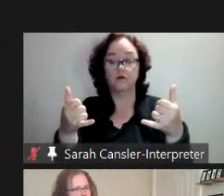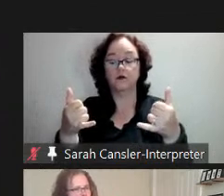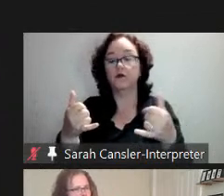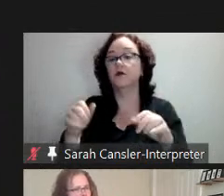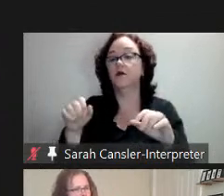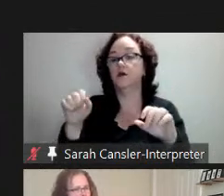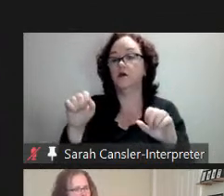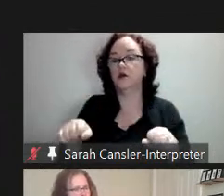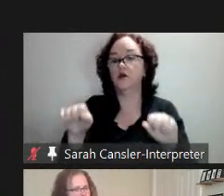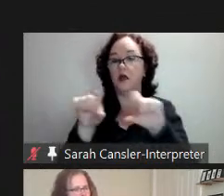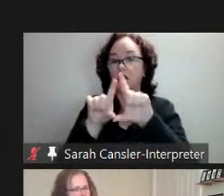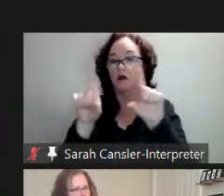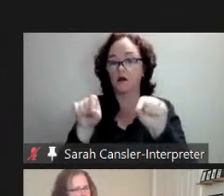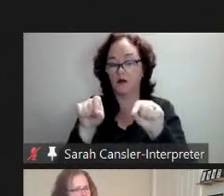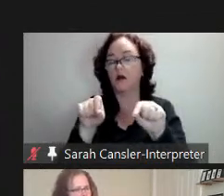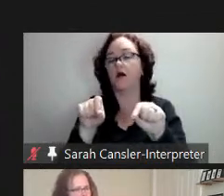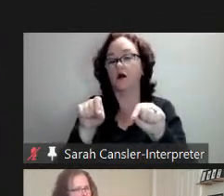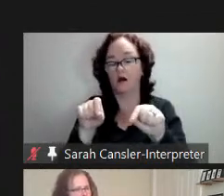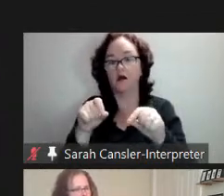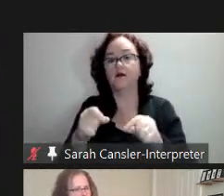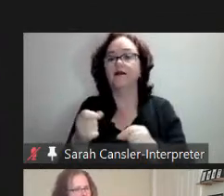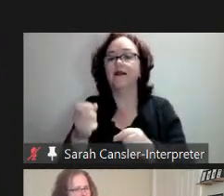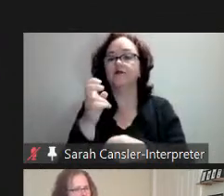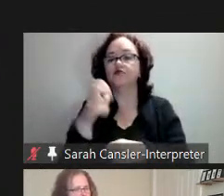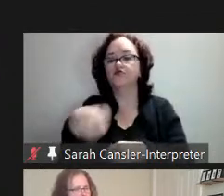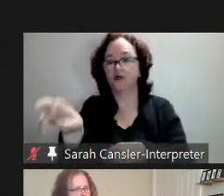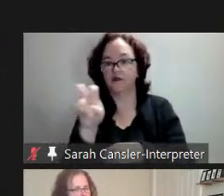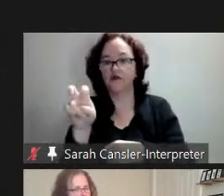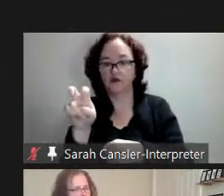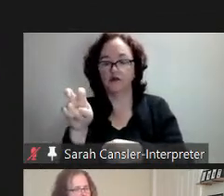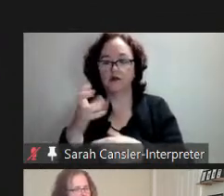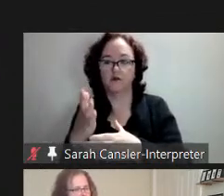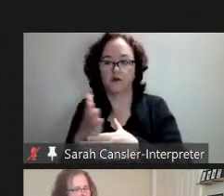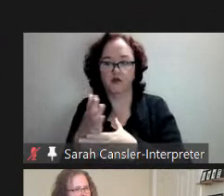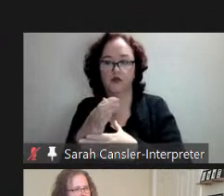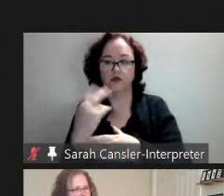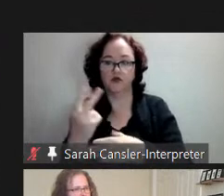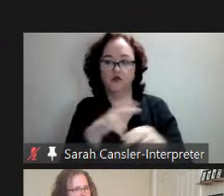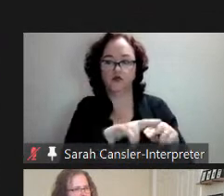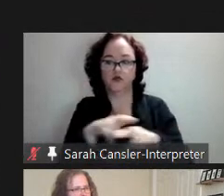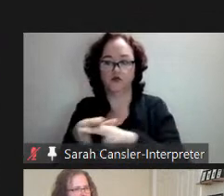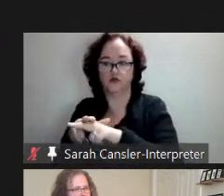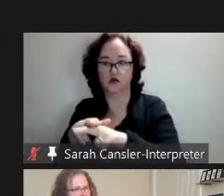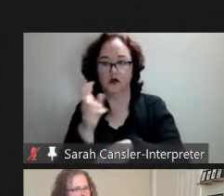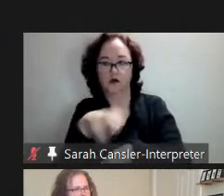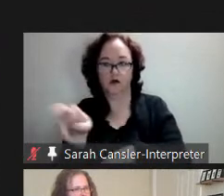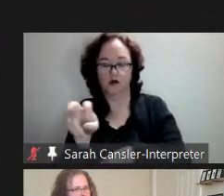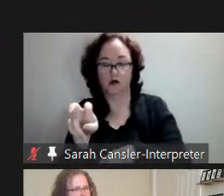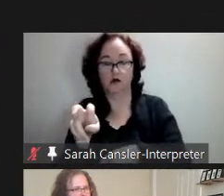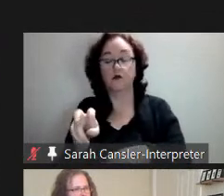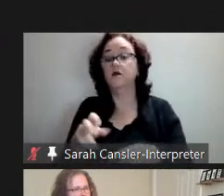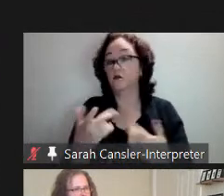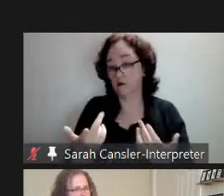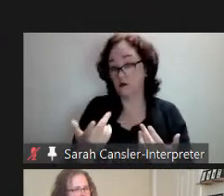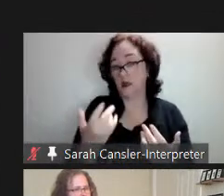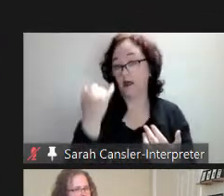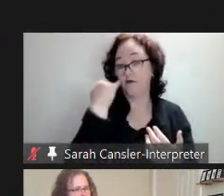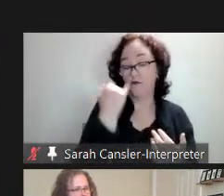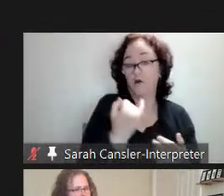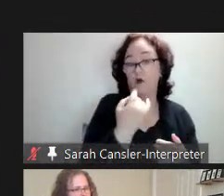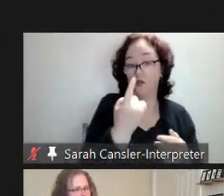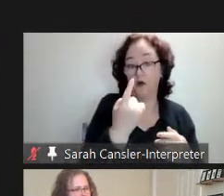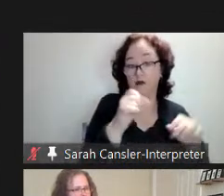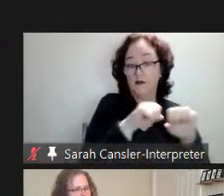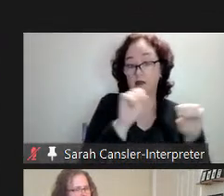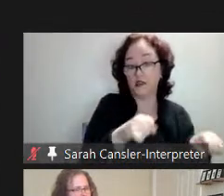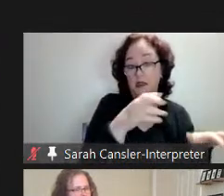card transfer between the two. That will continue to be the case where you exit one station and walk on the sidewalk